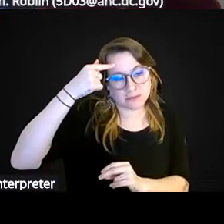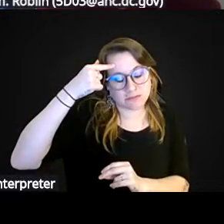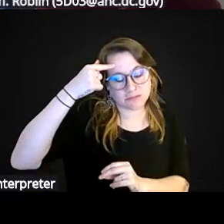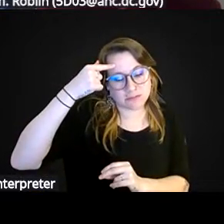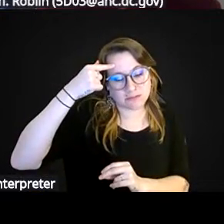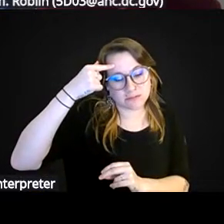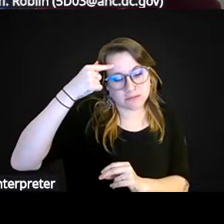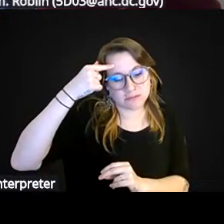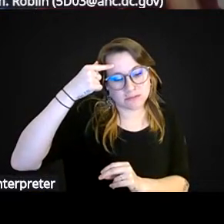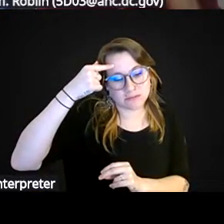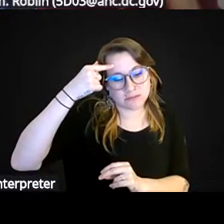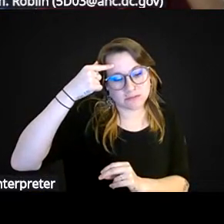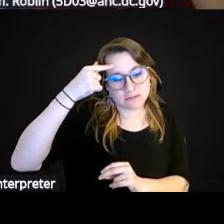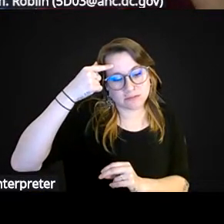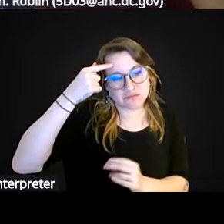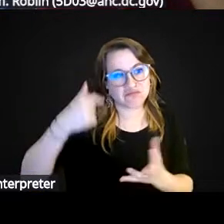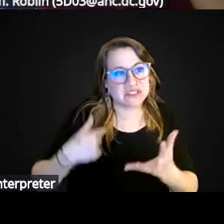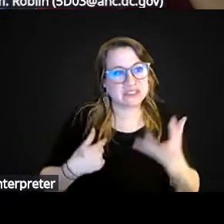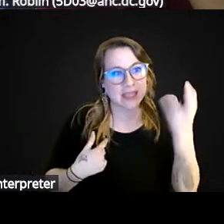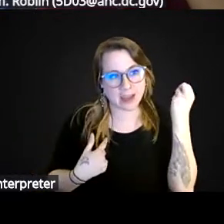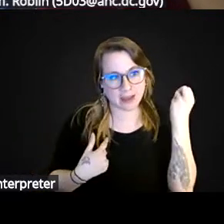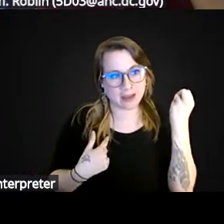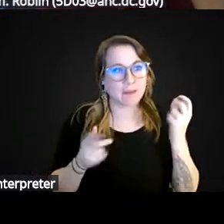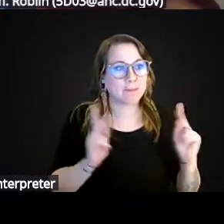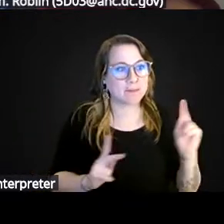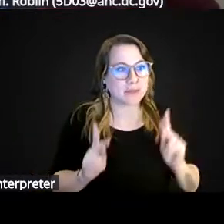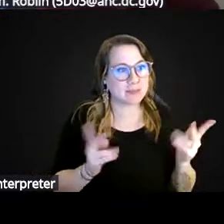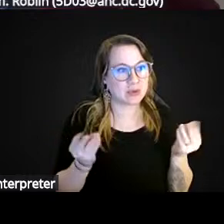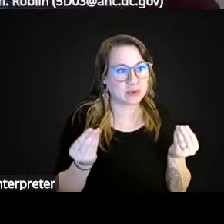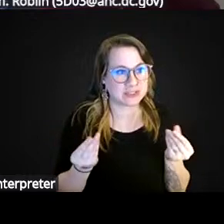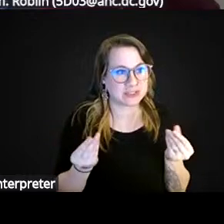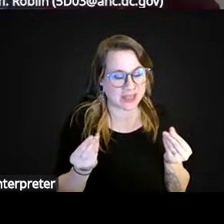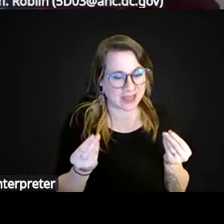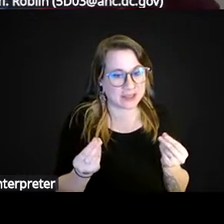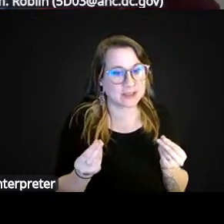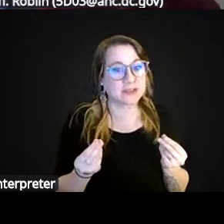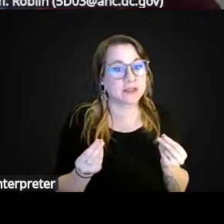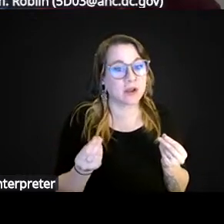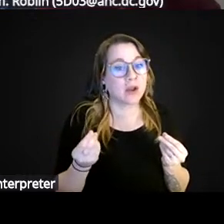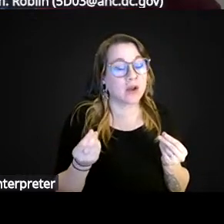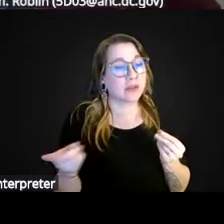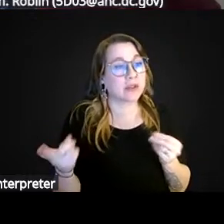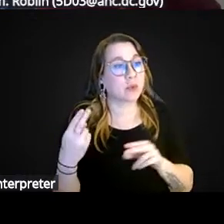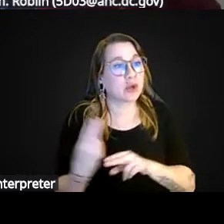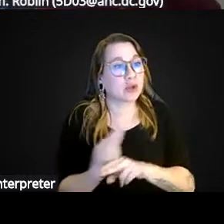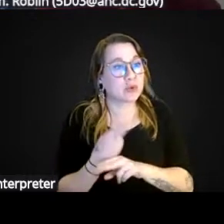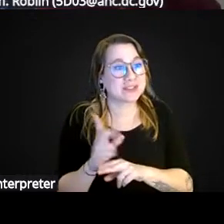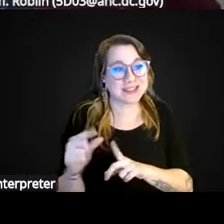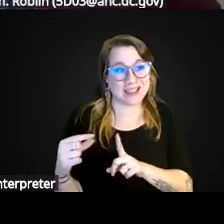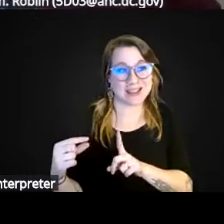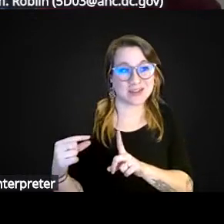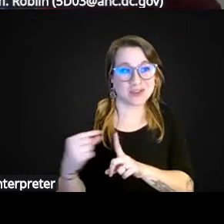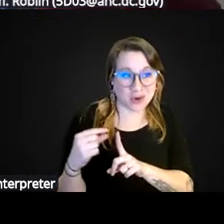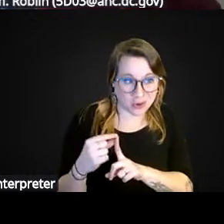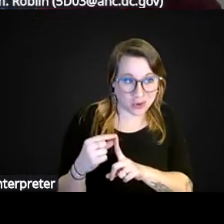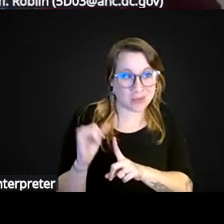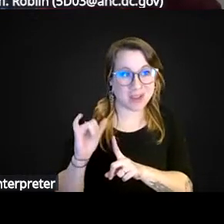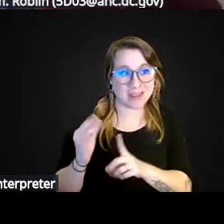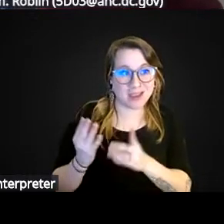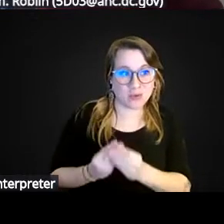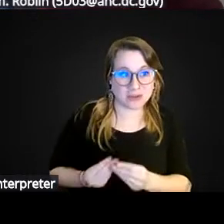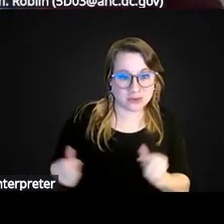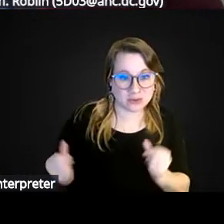um, people's land. With this, we're using this term and we're using this